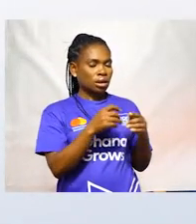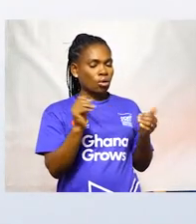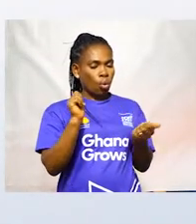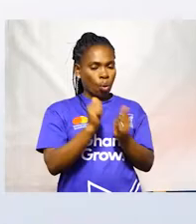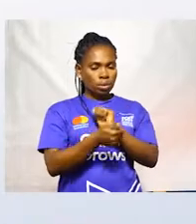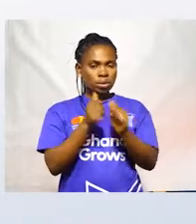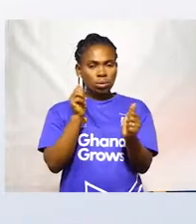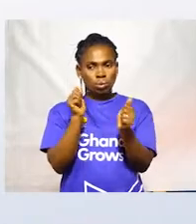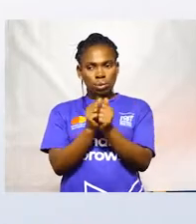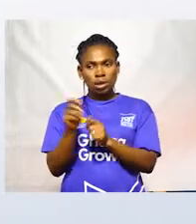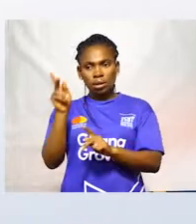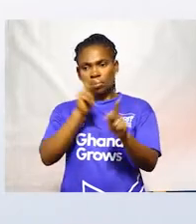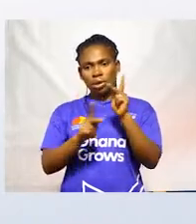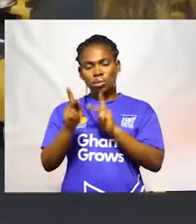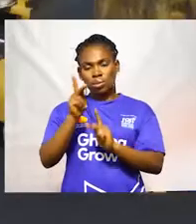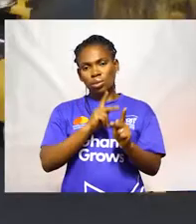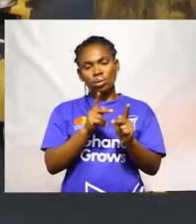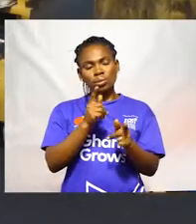and